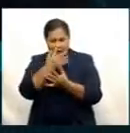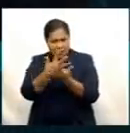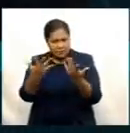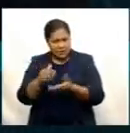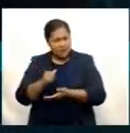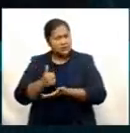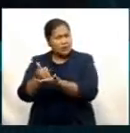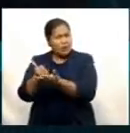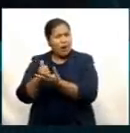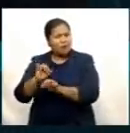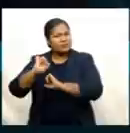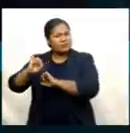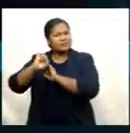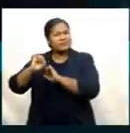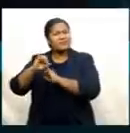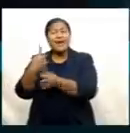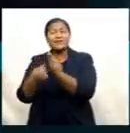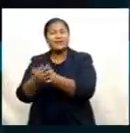in the Coral Coast.